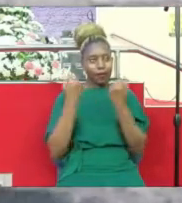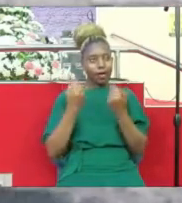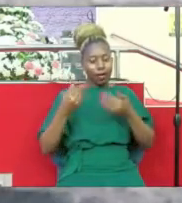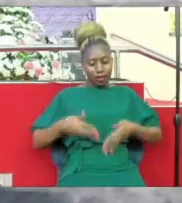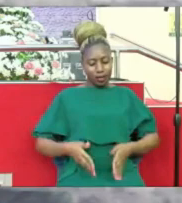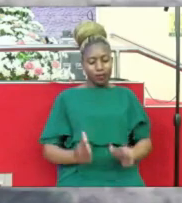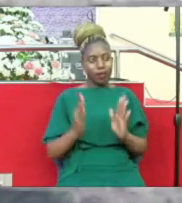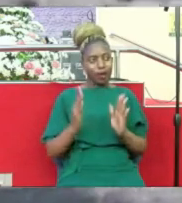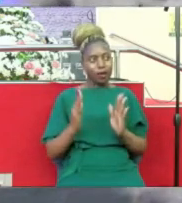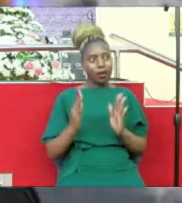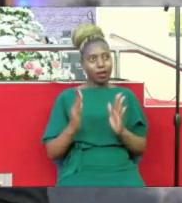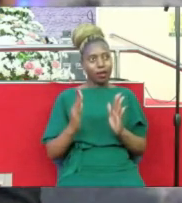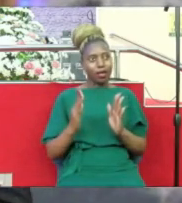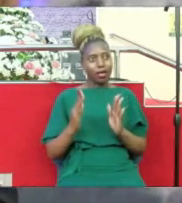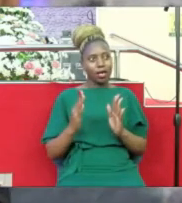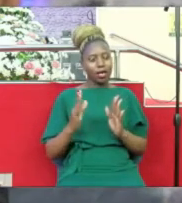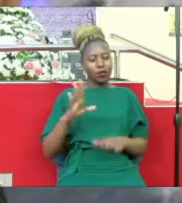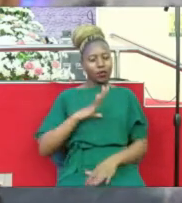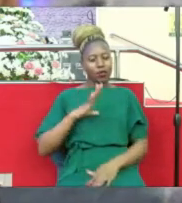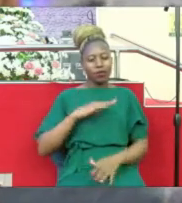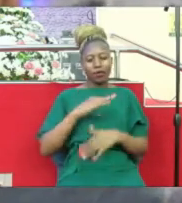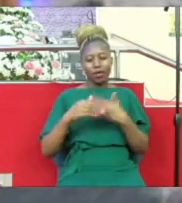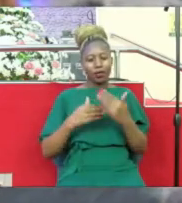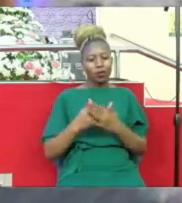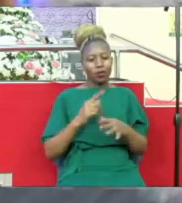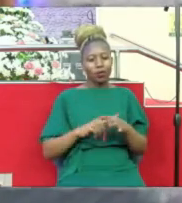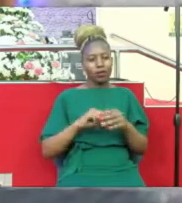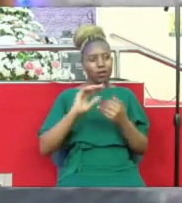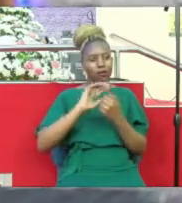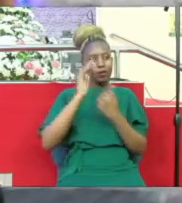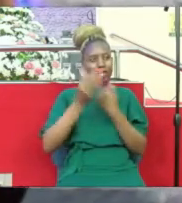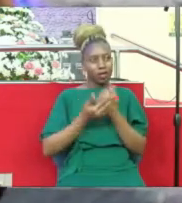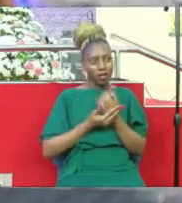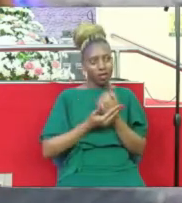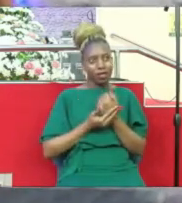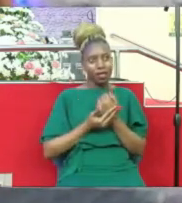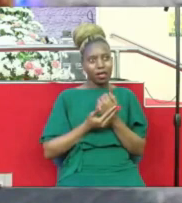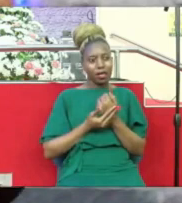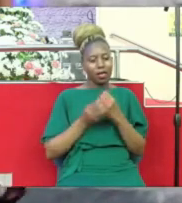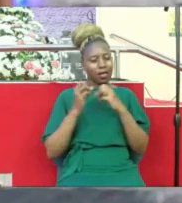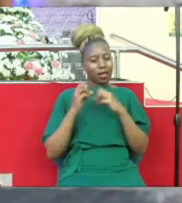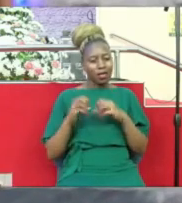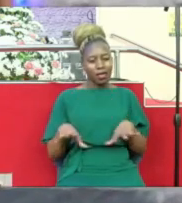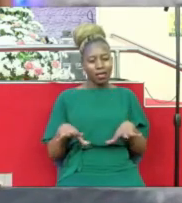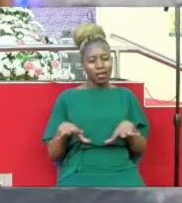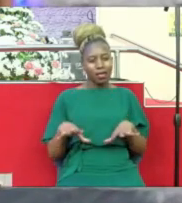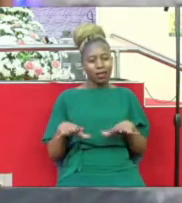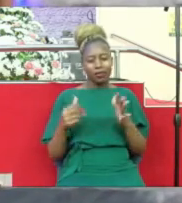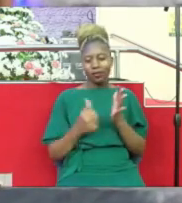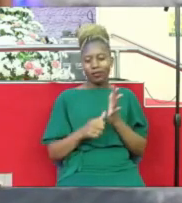He was fine throughout the pregnancy. Wakati wote wa ujauzito, nothing was detected. Hakuna